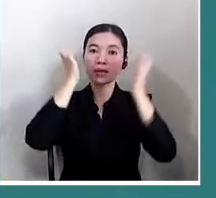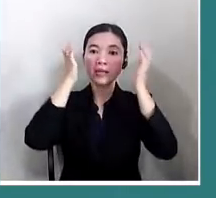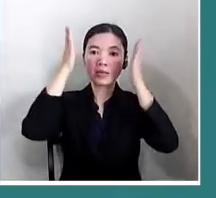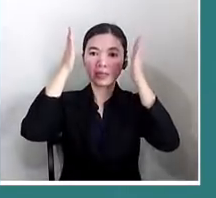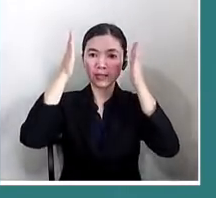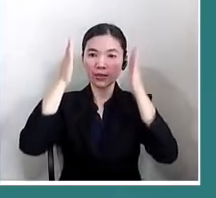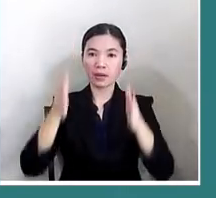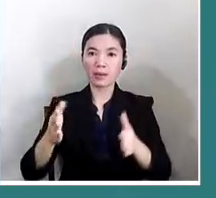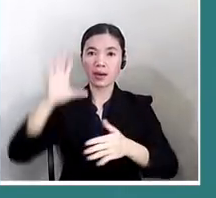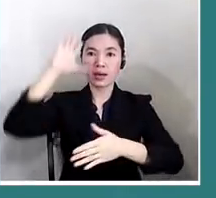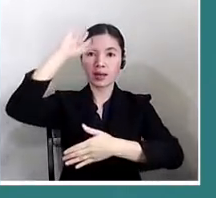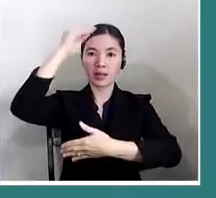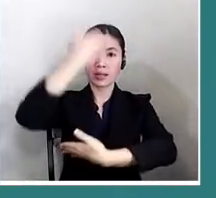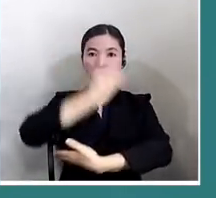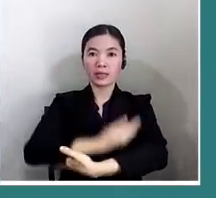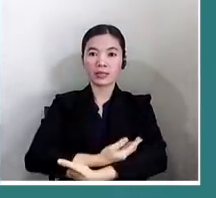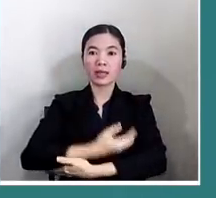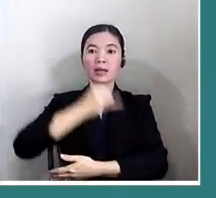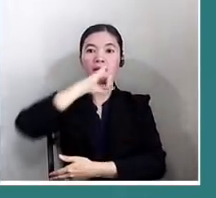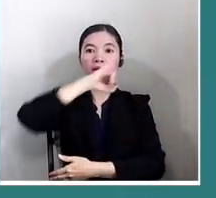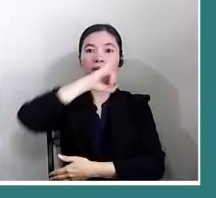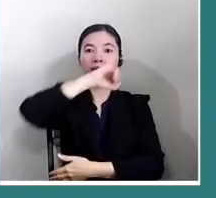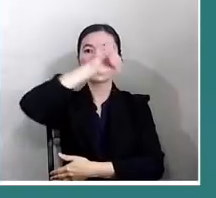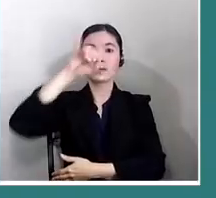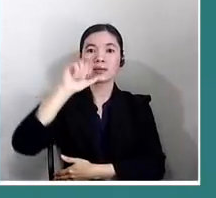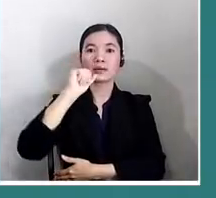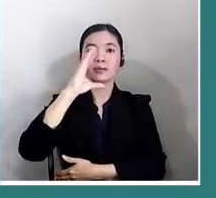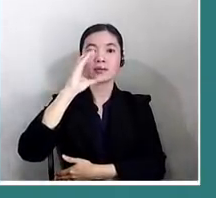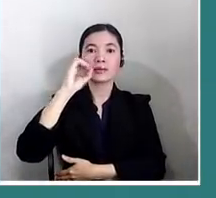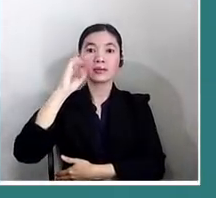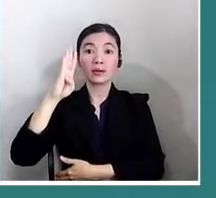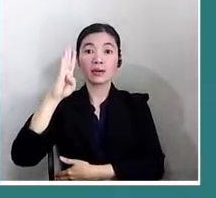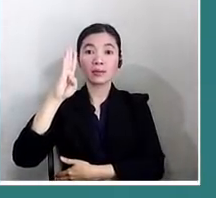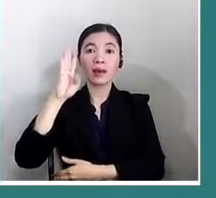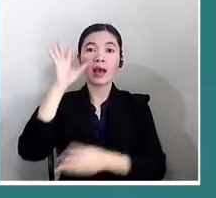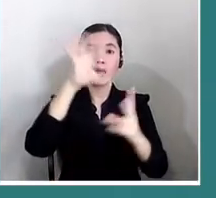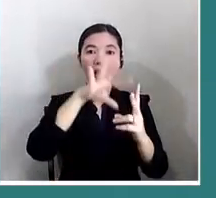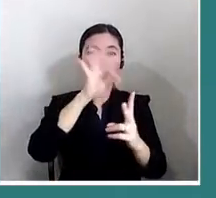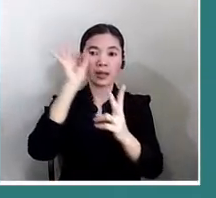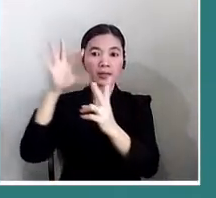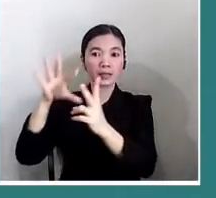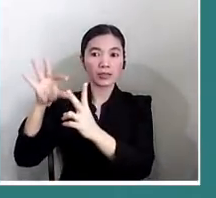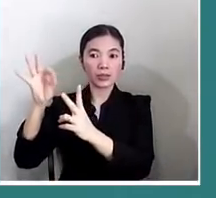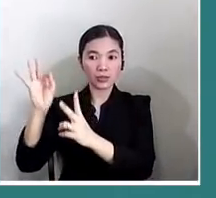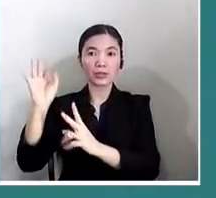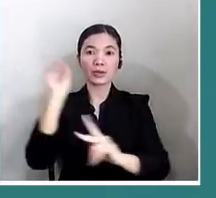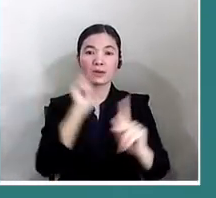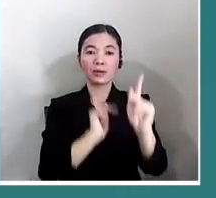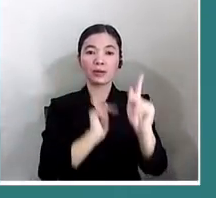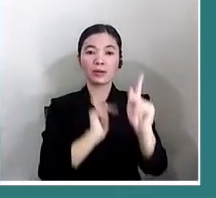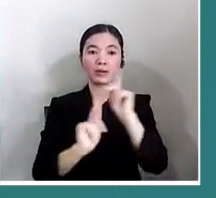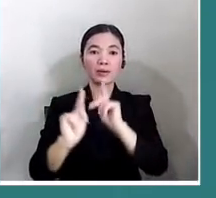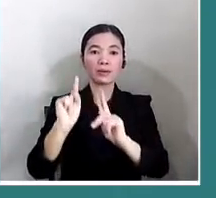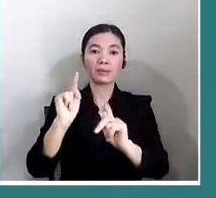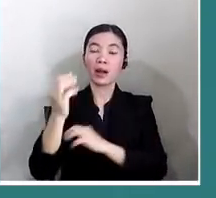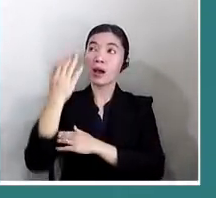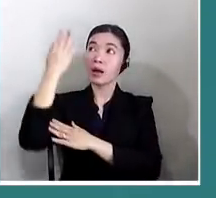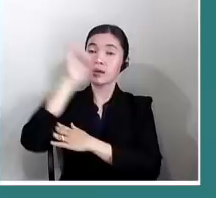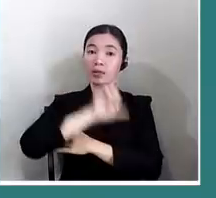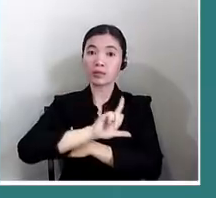chosen ones. He, the Lord, is our